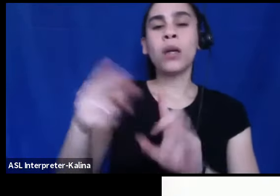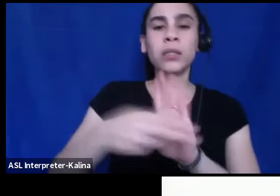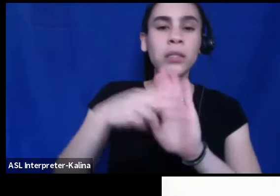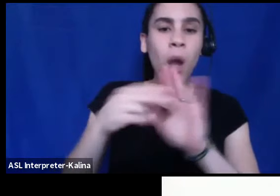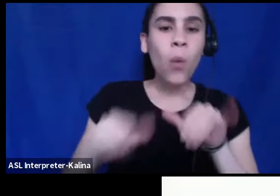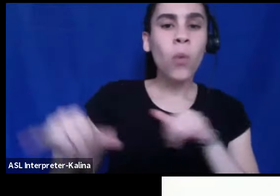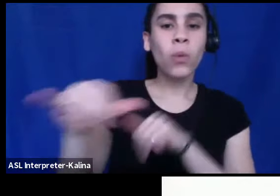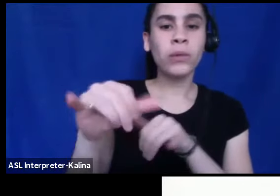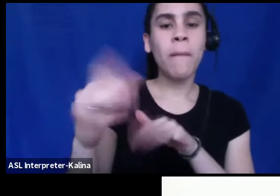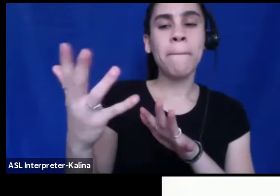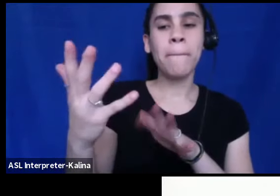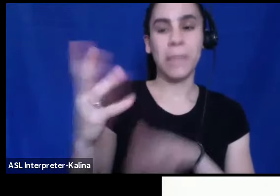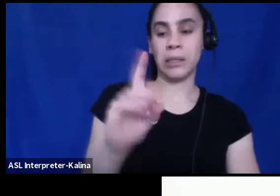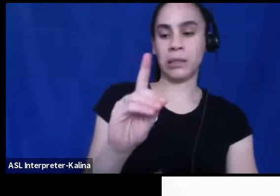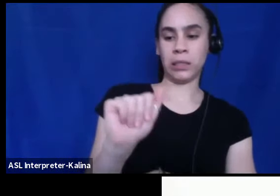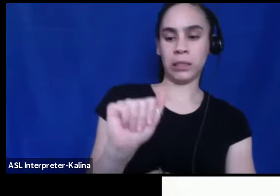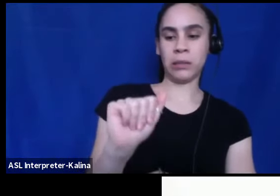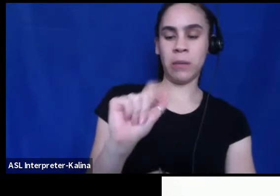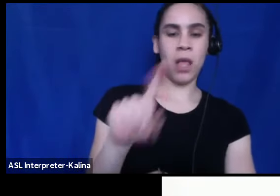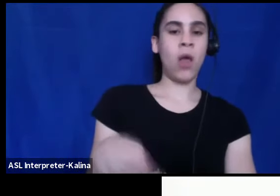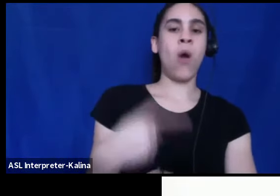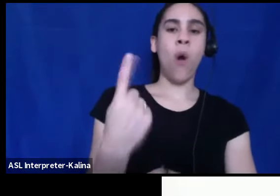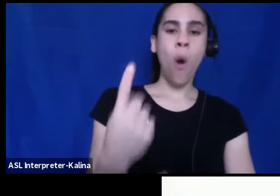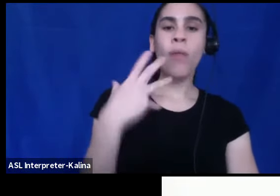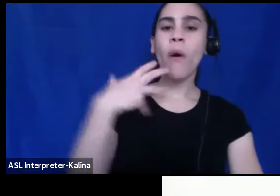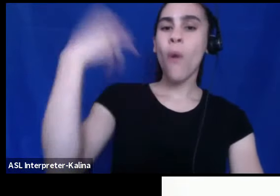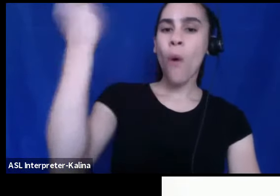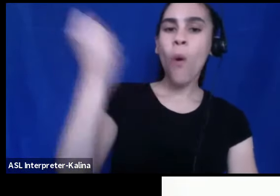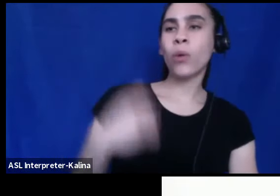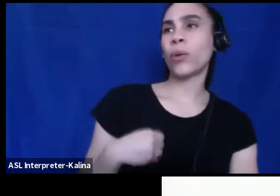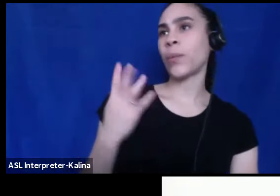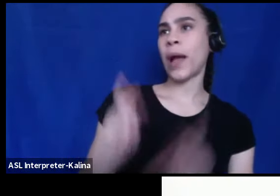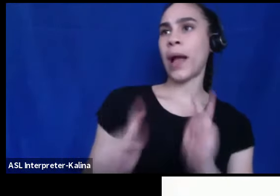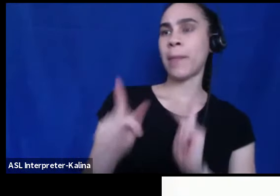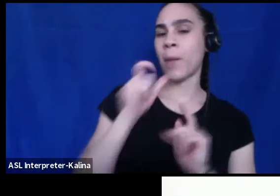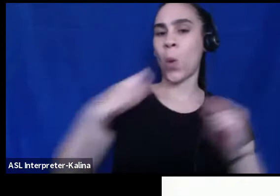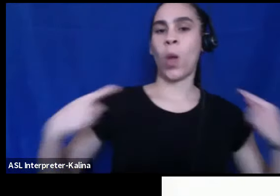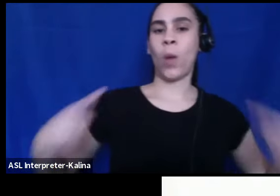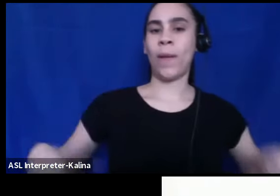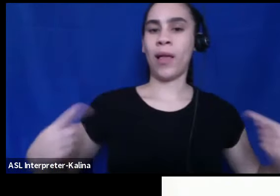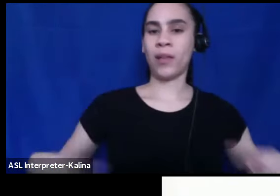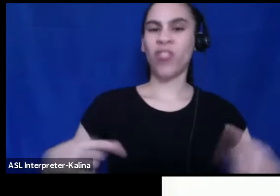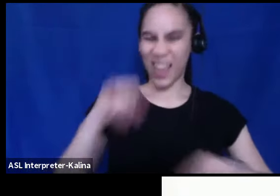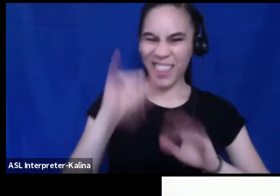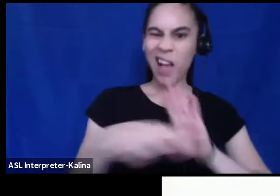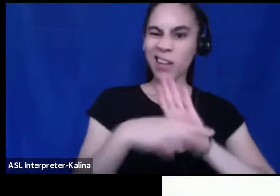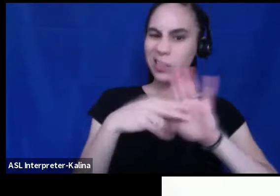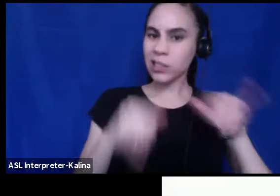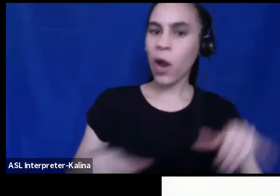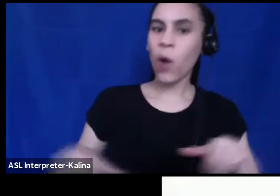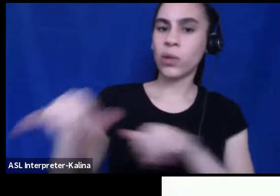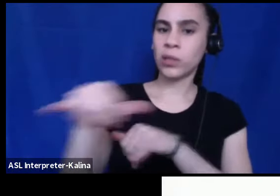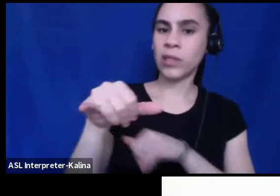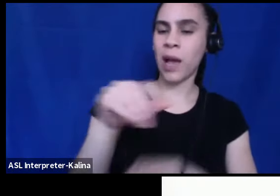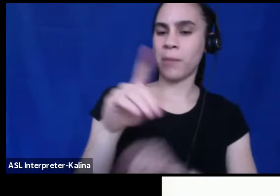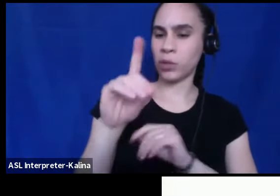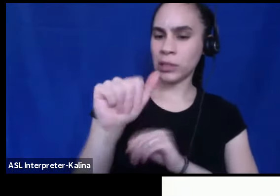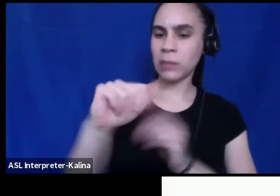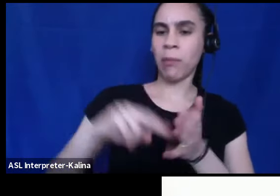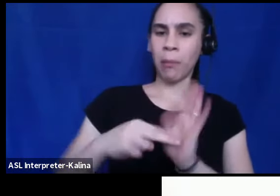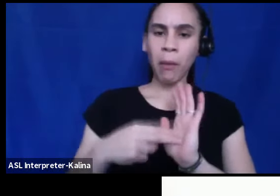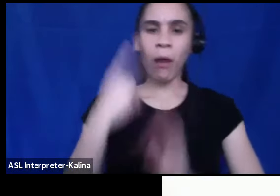that disability is only older white people in a wheelchair. That's the stereotype of what disability is or looks like, and